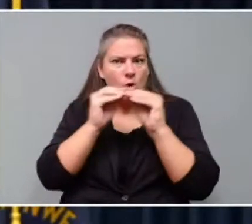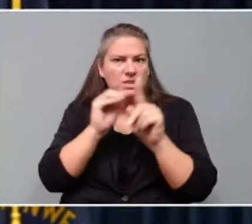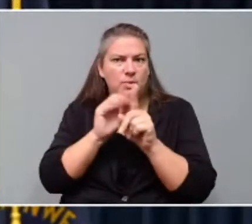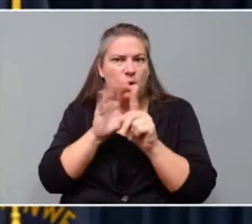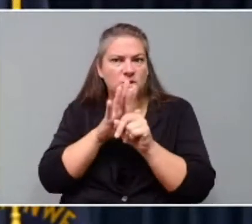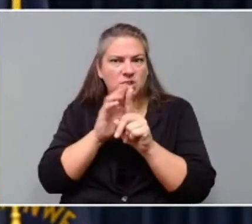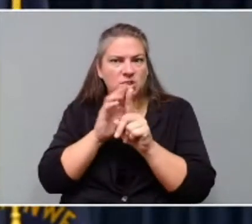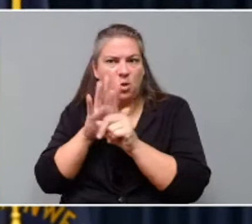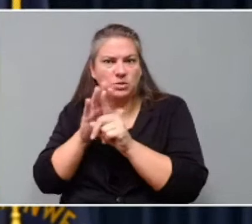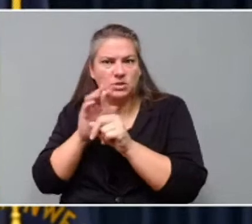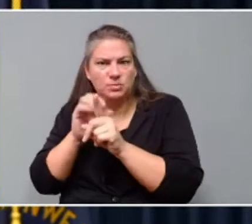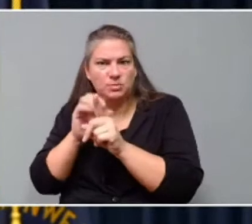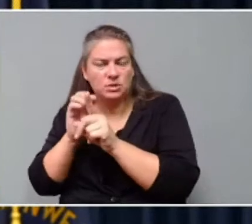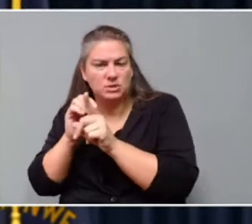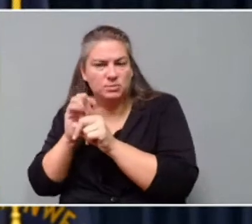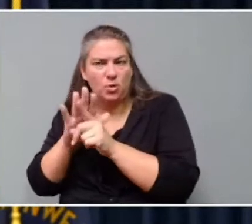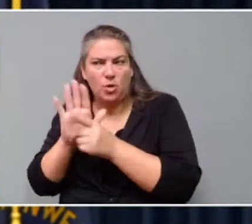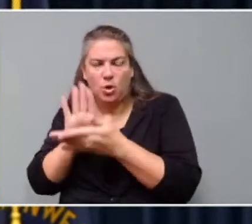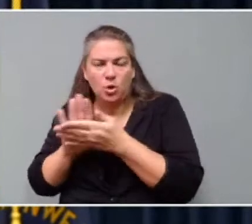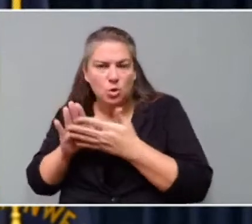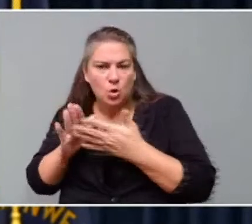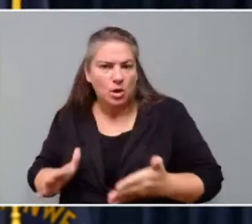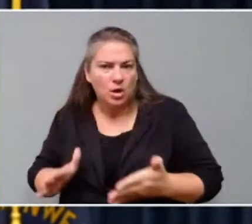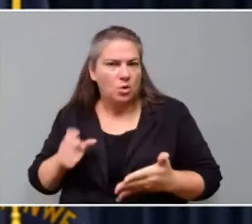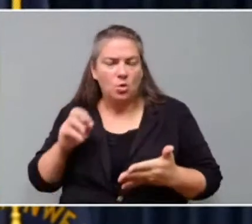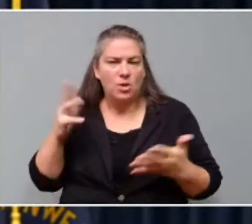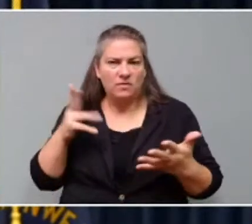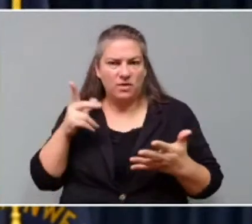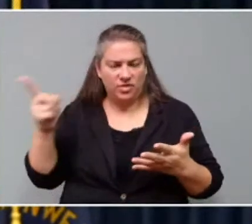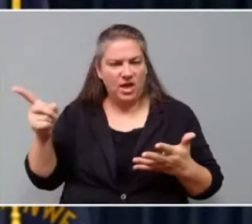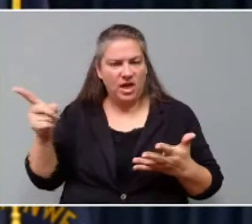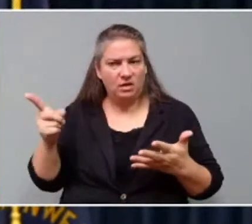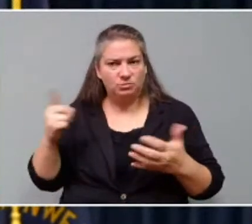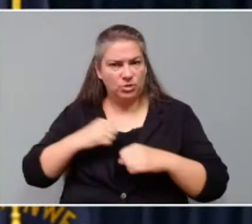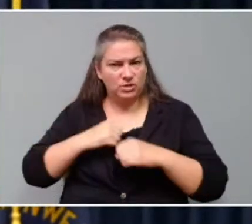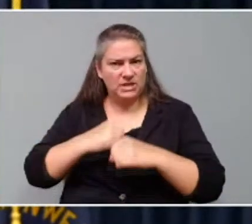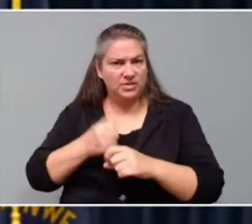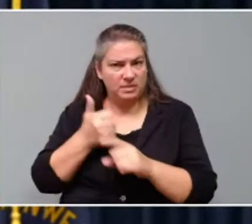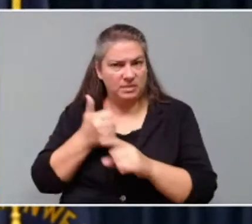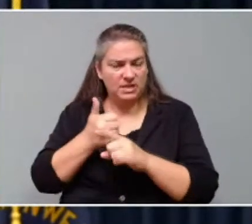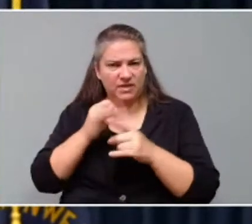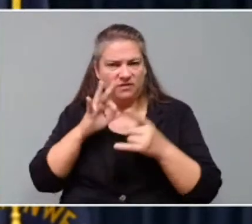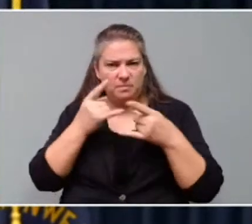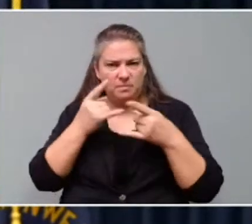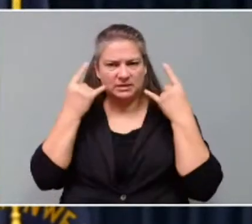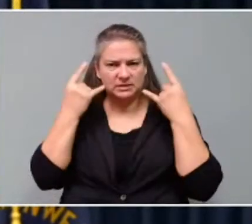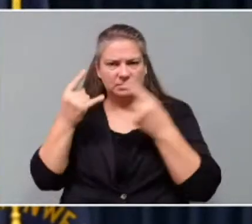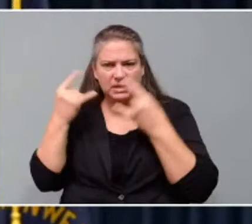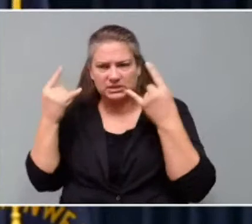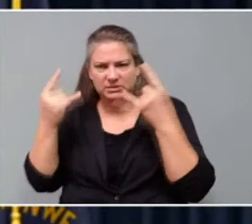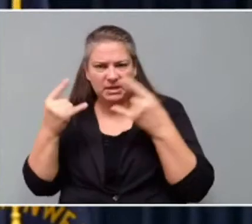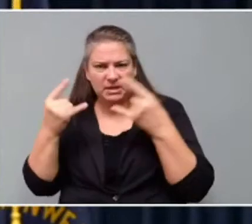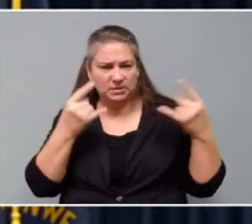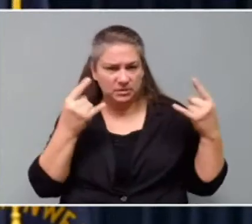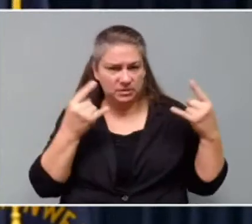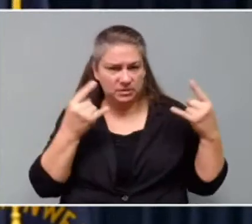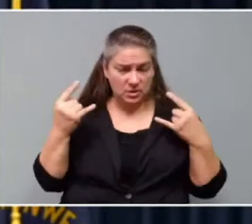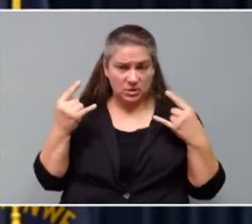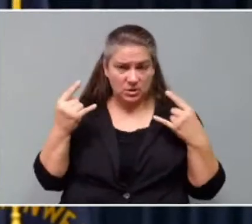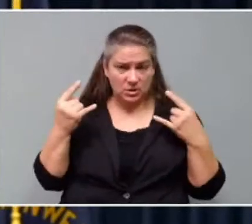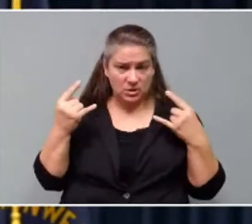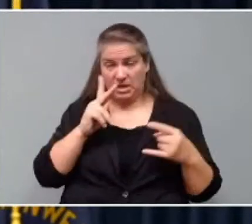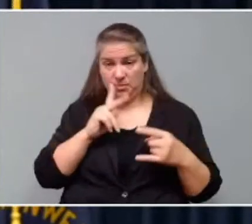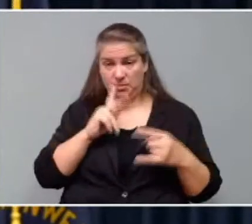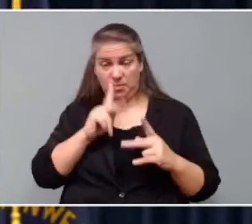custodian or the other. They are better protected if there's masking. And what we've seen in breakthrough cases is the more exposure you